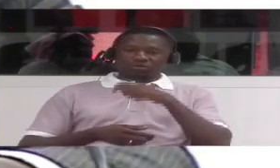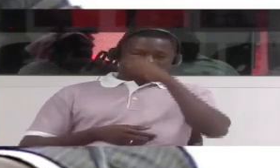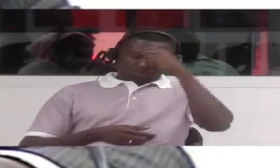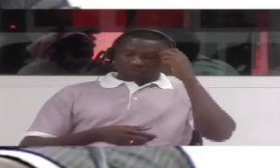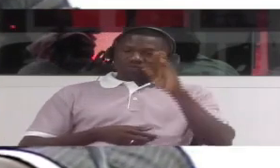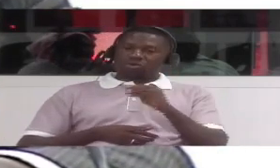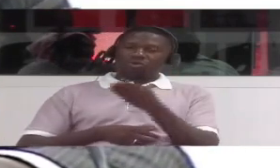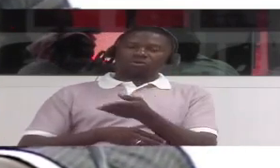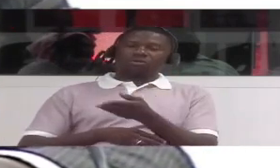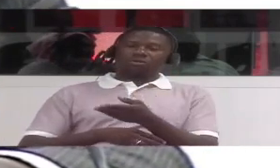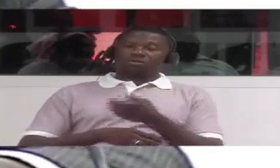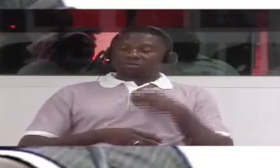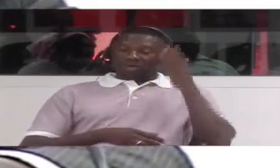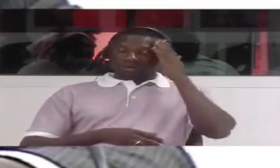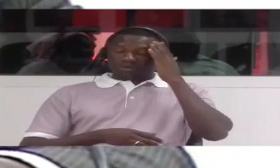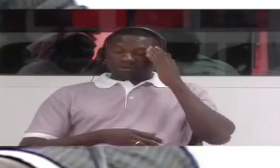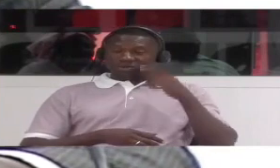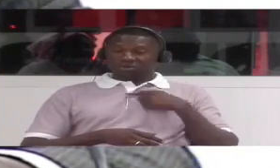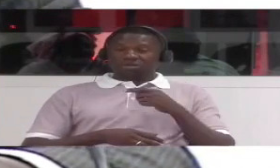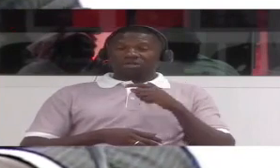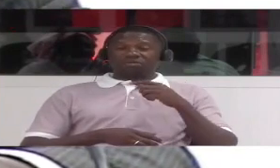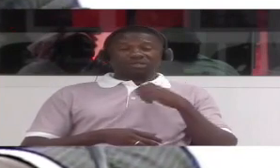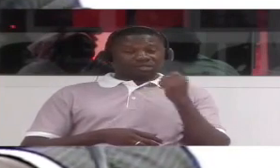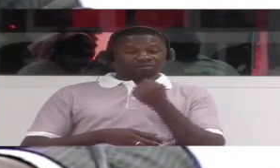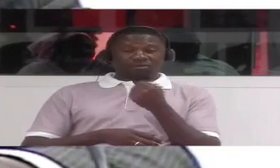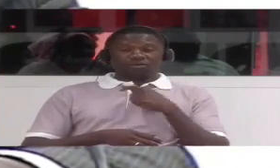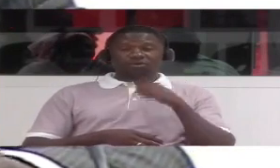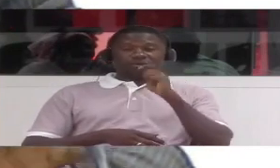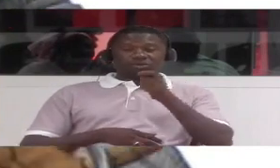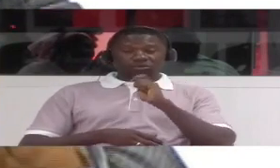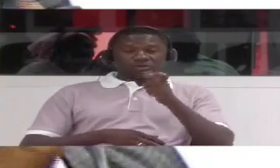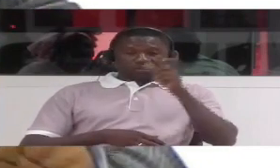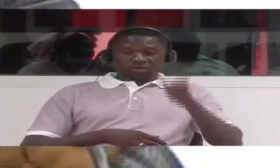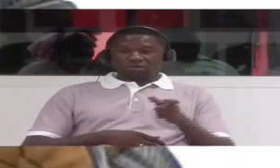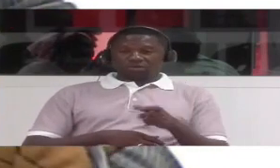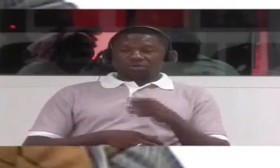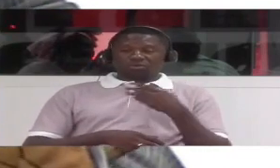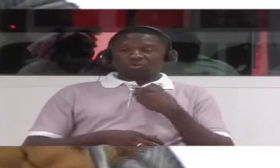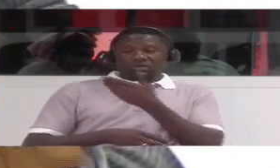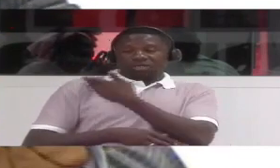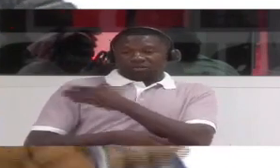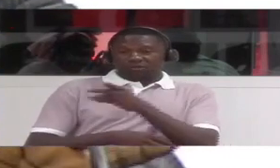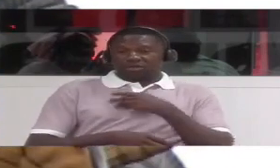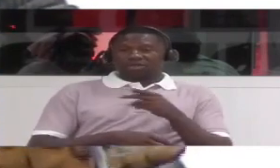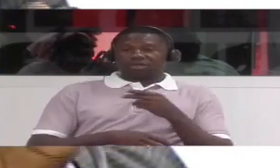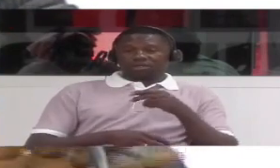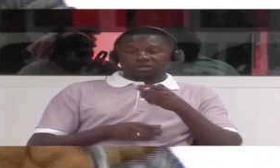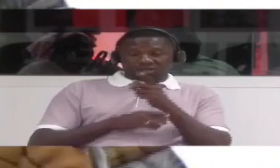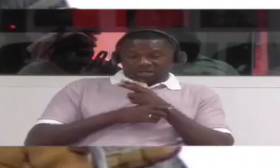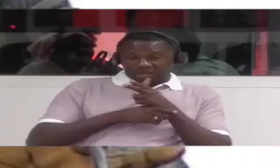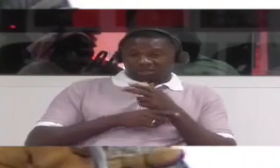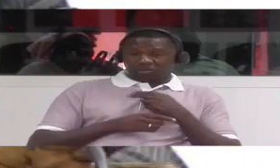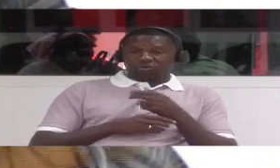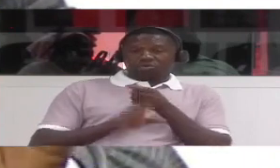very difficult now, in fact, for journalists themselves to leave a guard in protecting their